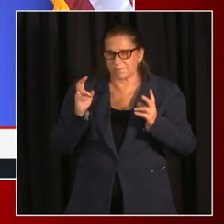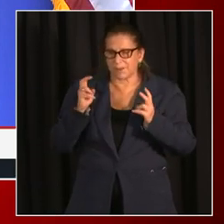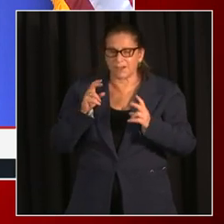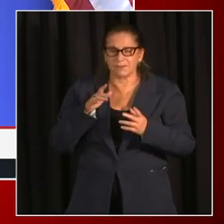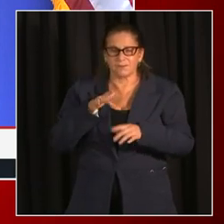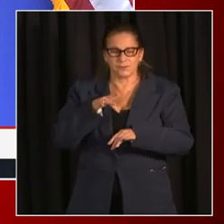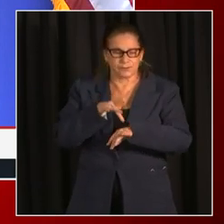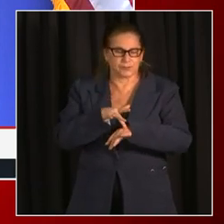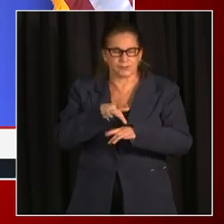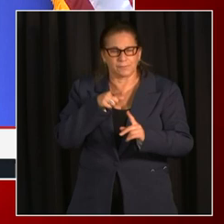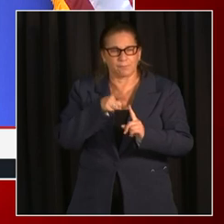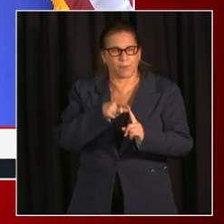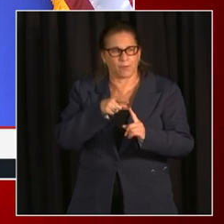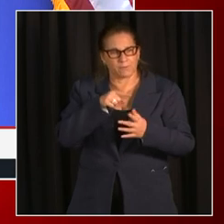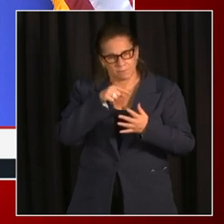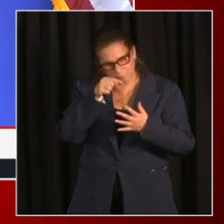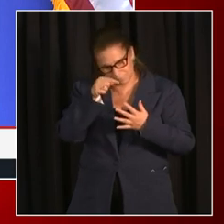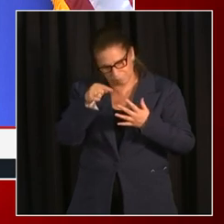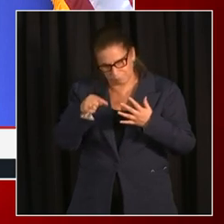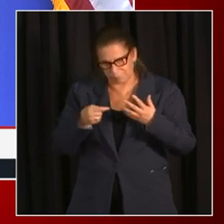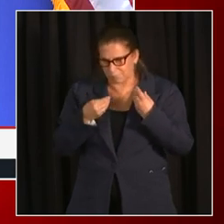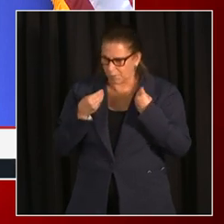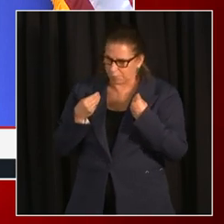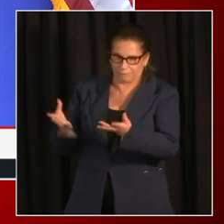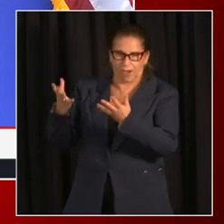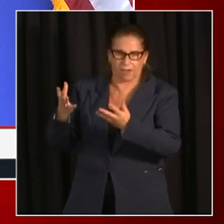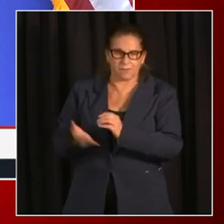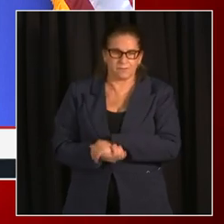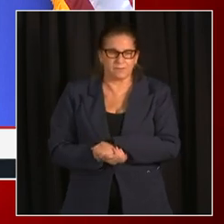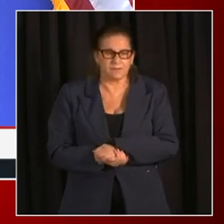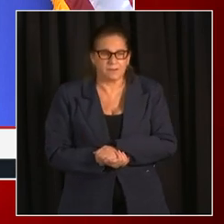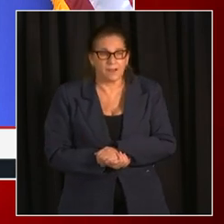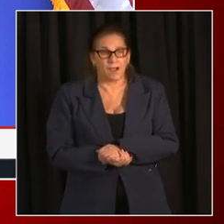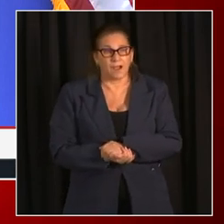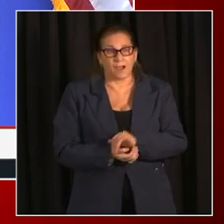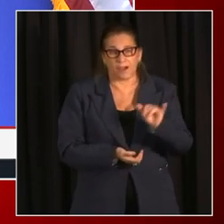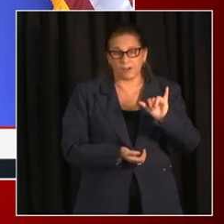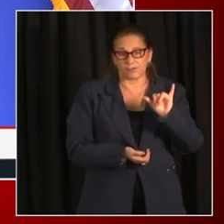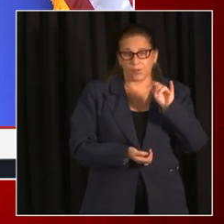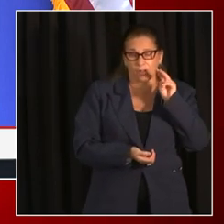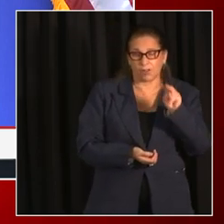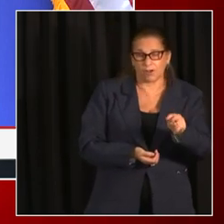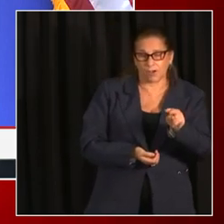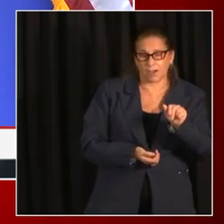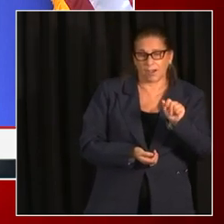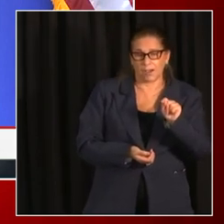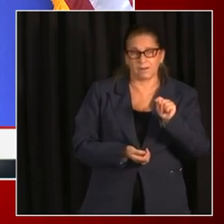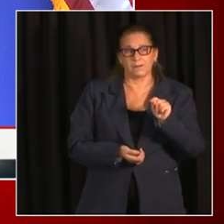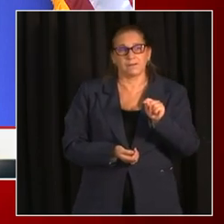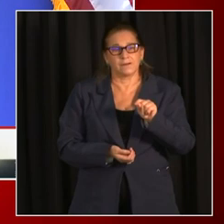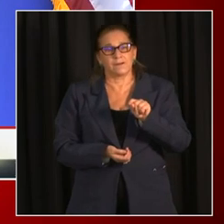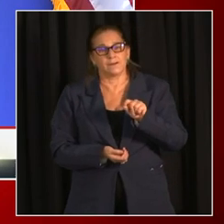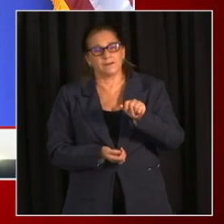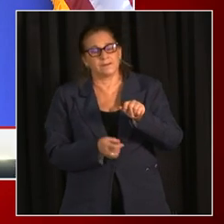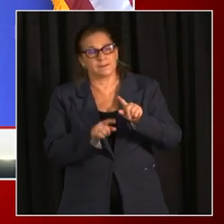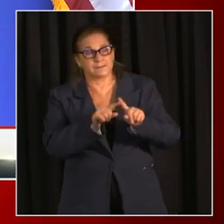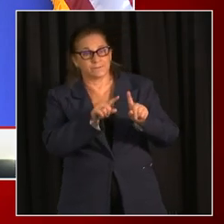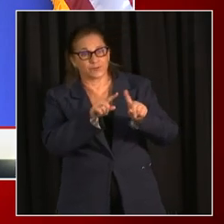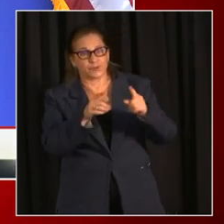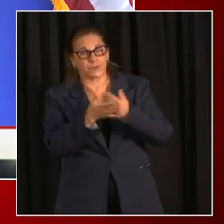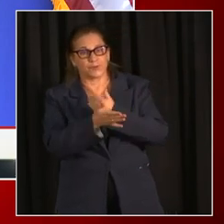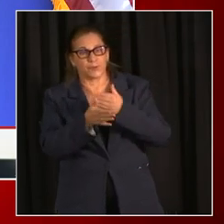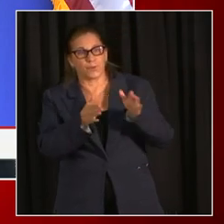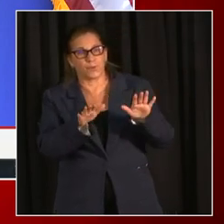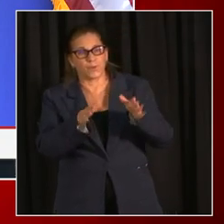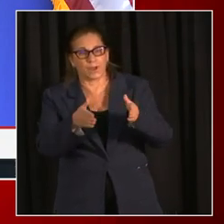our contacts have to get them that information. We're also looking at, we continue to look at ways that we can make the technology